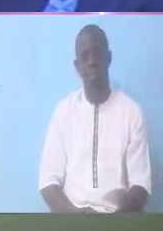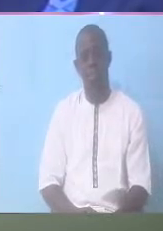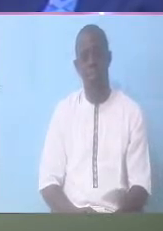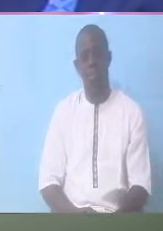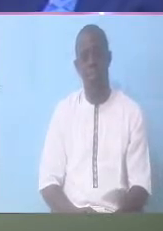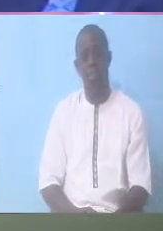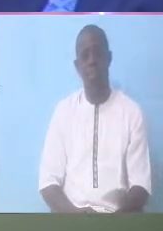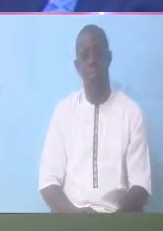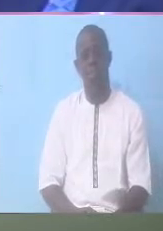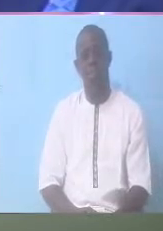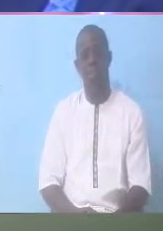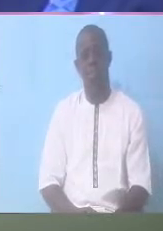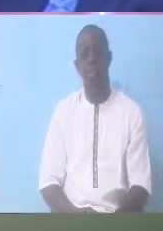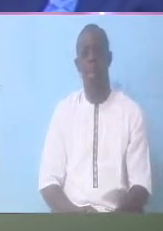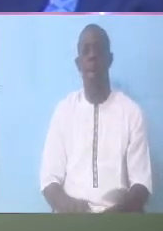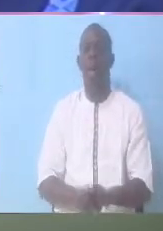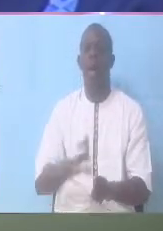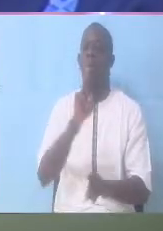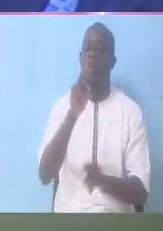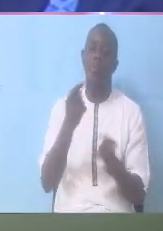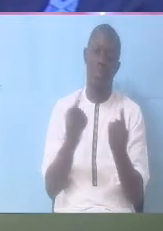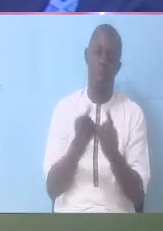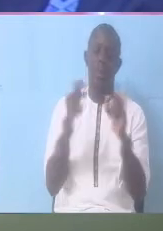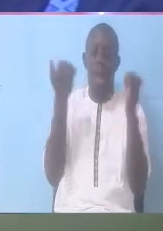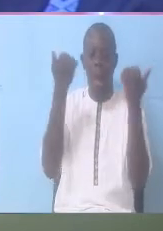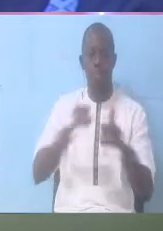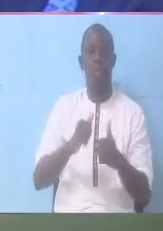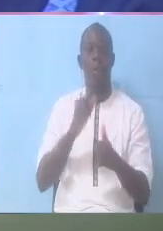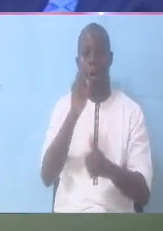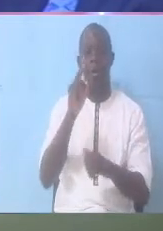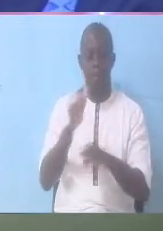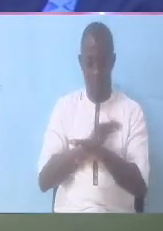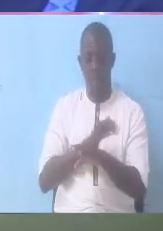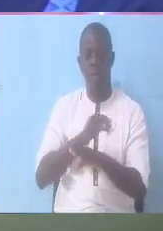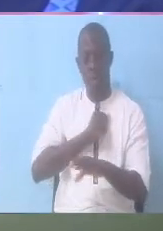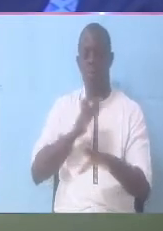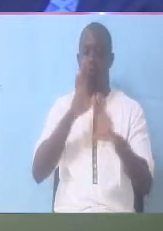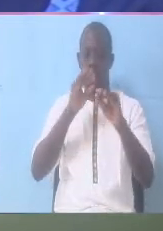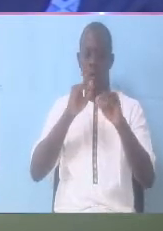it didn't happen, to be unfortunately. But he spoke to Ali before they picked Ali up.